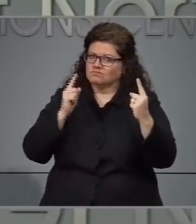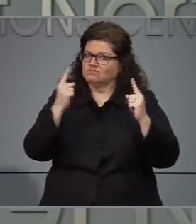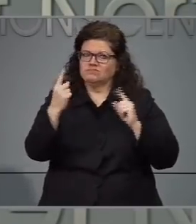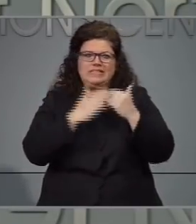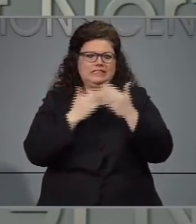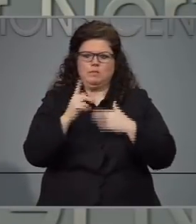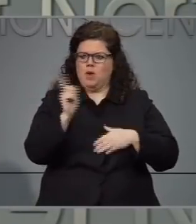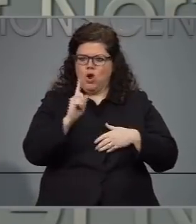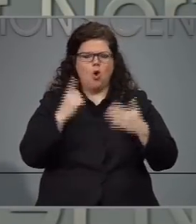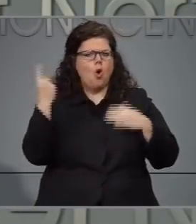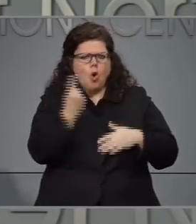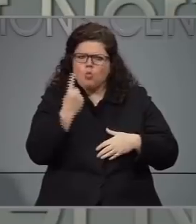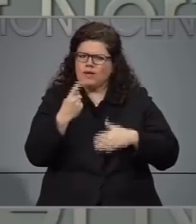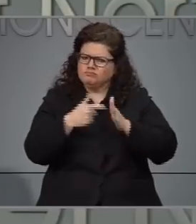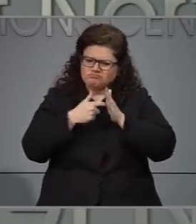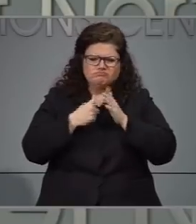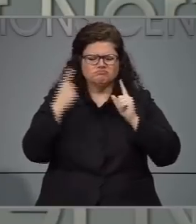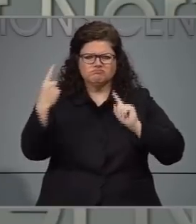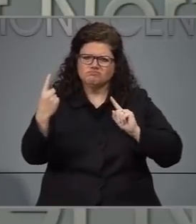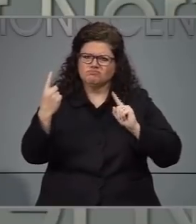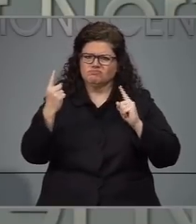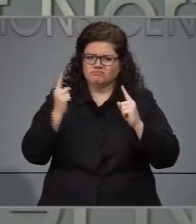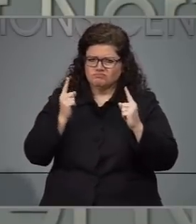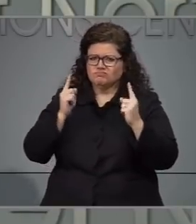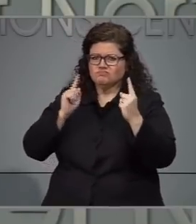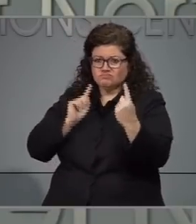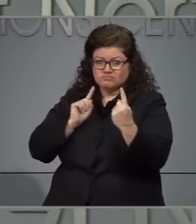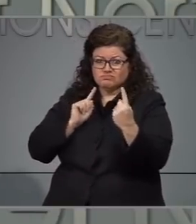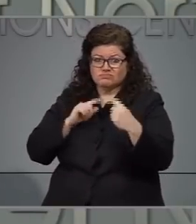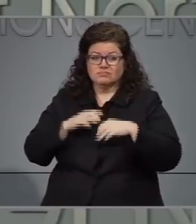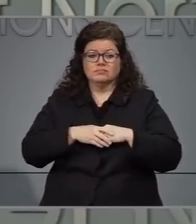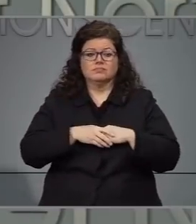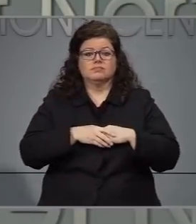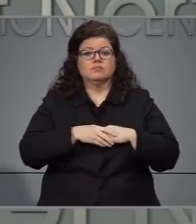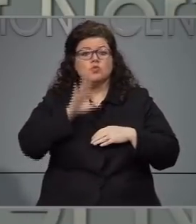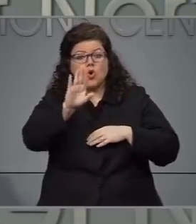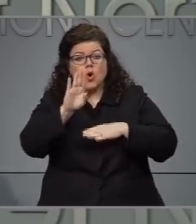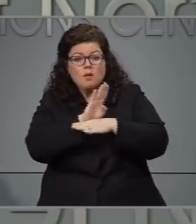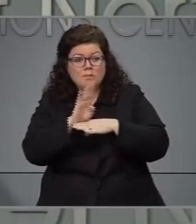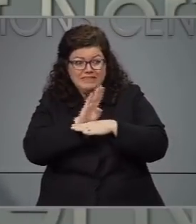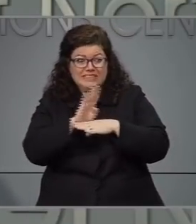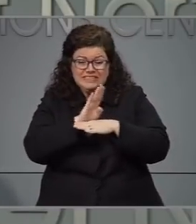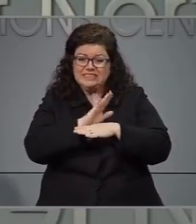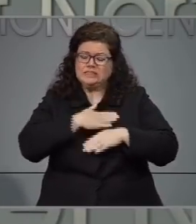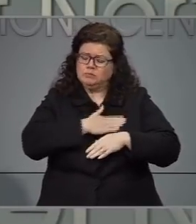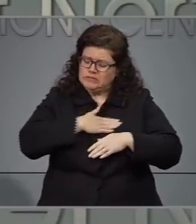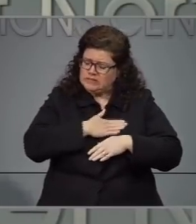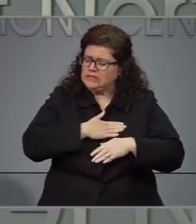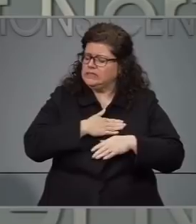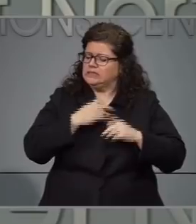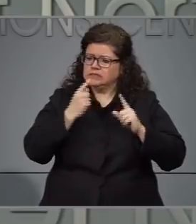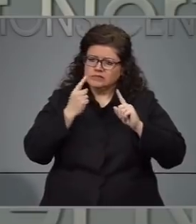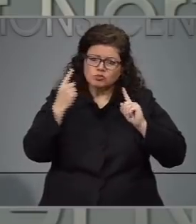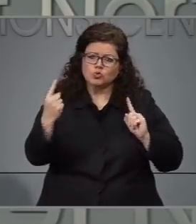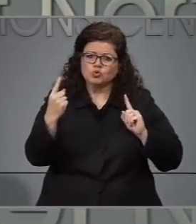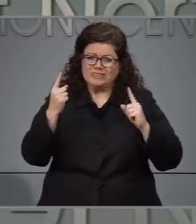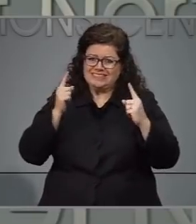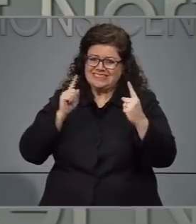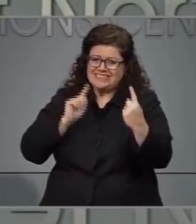are. If you are a business and haven't done so yet, get your social distancing